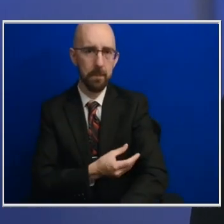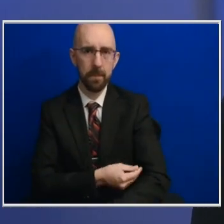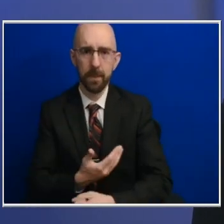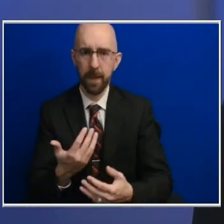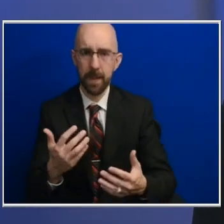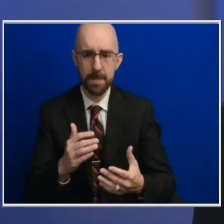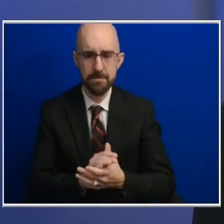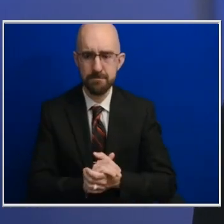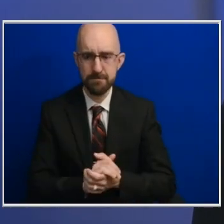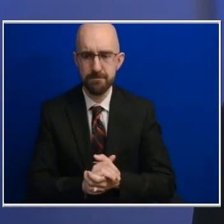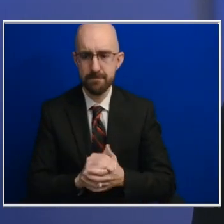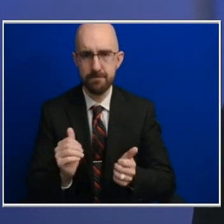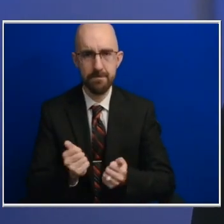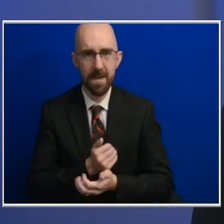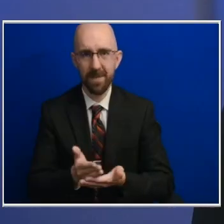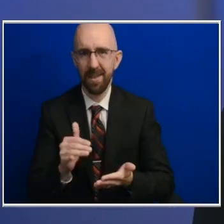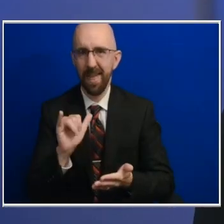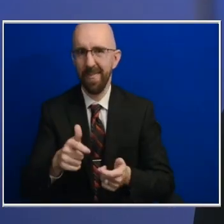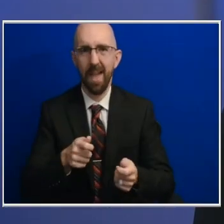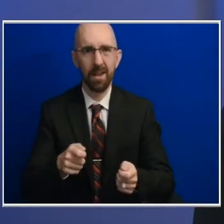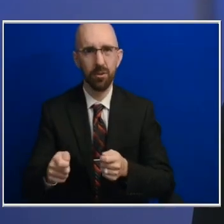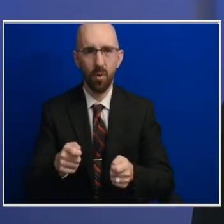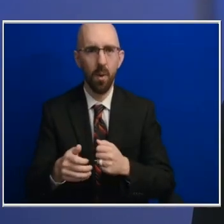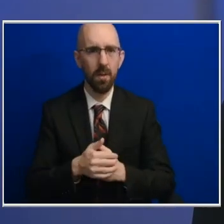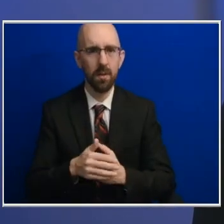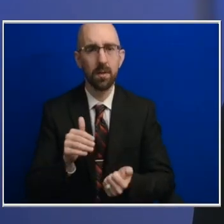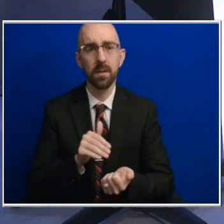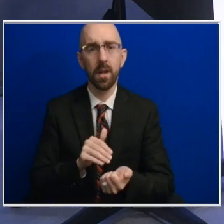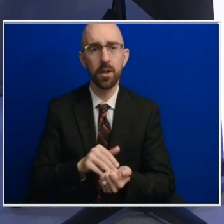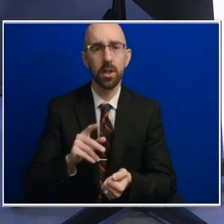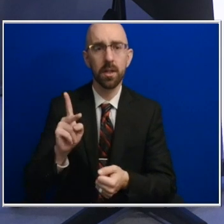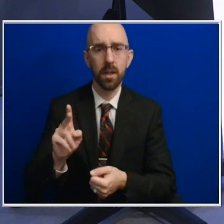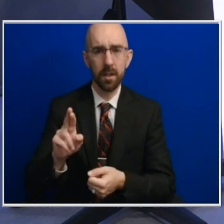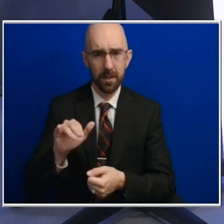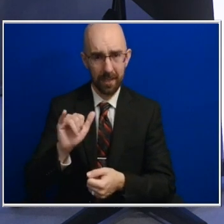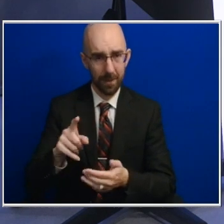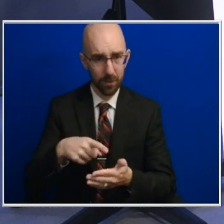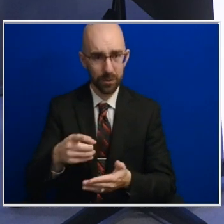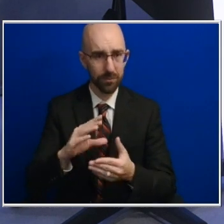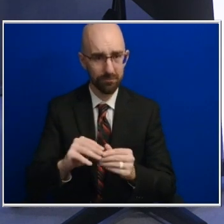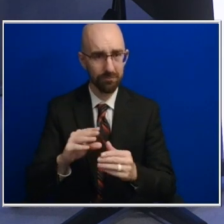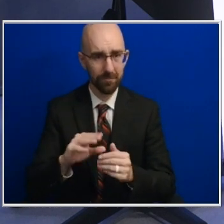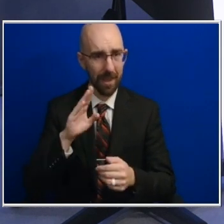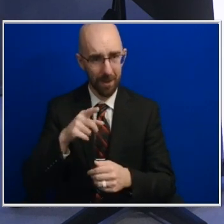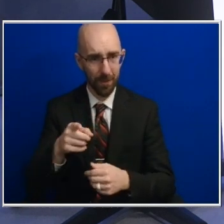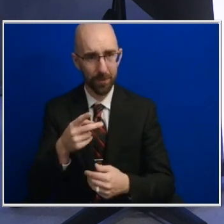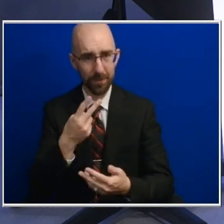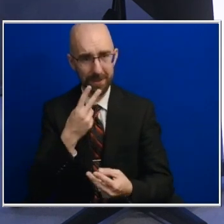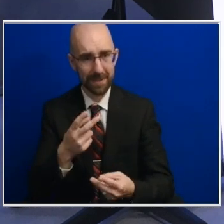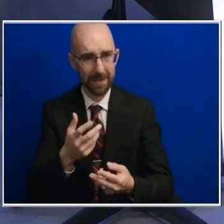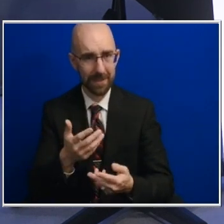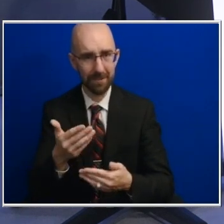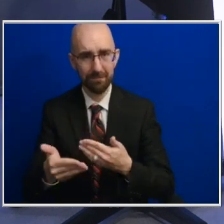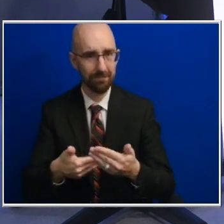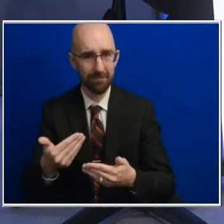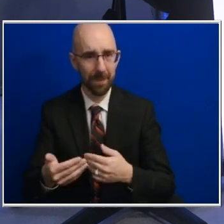keeping everything like that under control. Dr. Kondrich, is this what you say to your patients? 'Cause I know you see a lot. Yes.